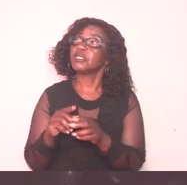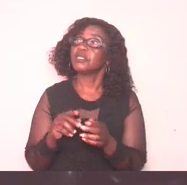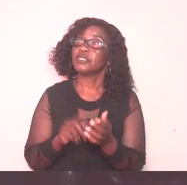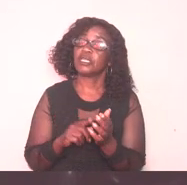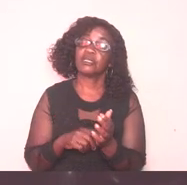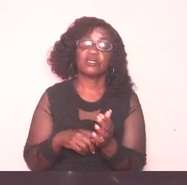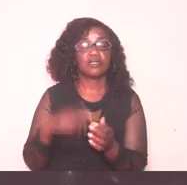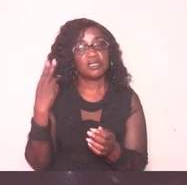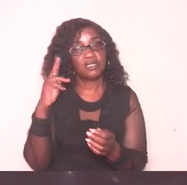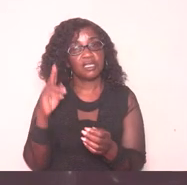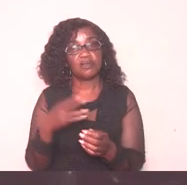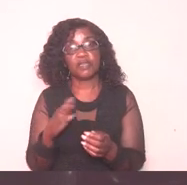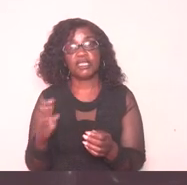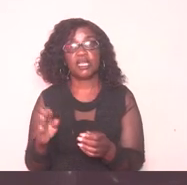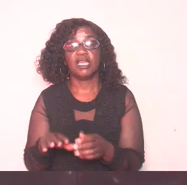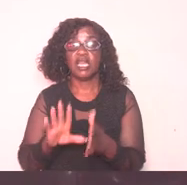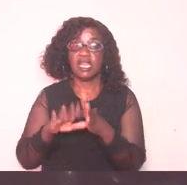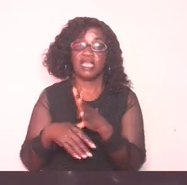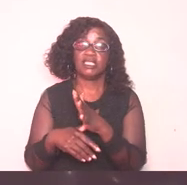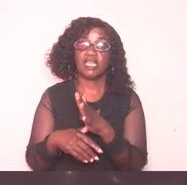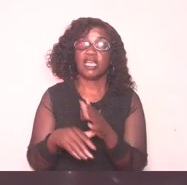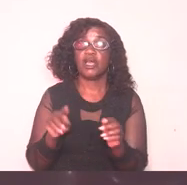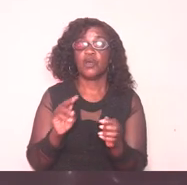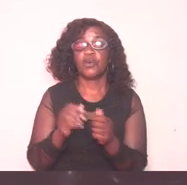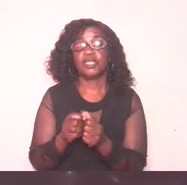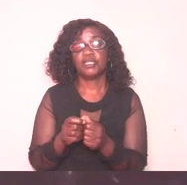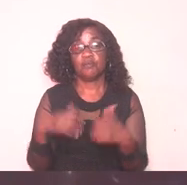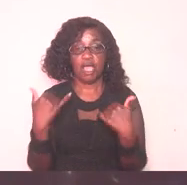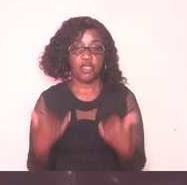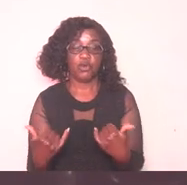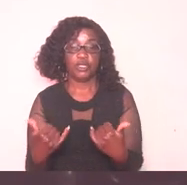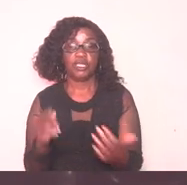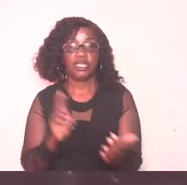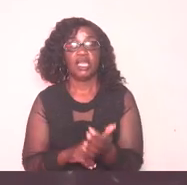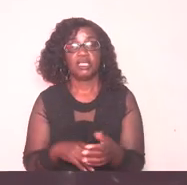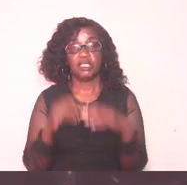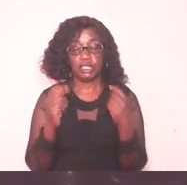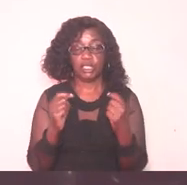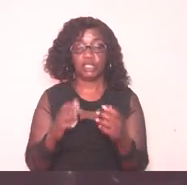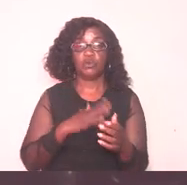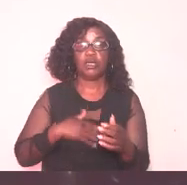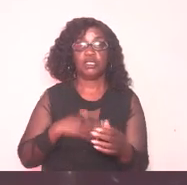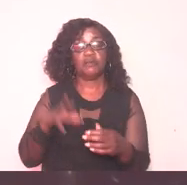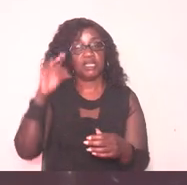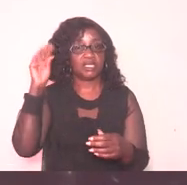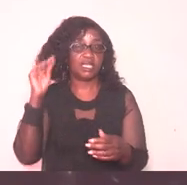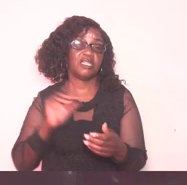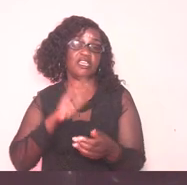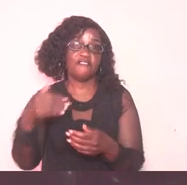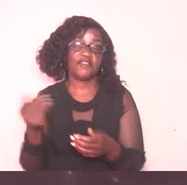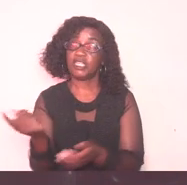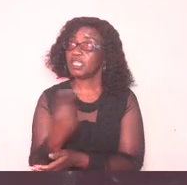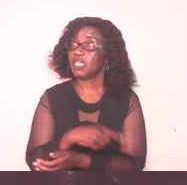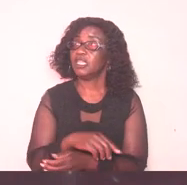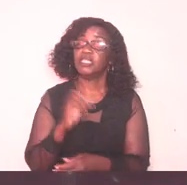that understand these things better can later engage with the youth and teach them on the positive things that they can engage in each and every day so that they can